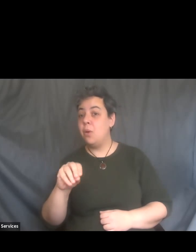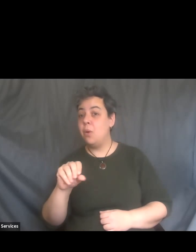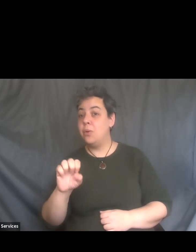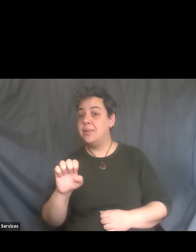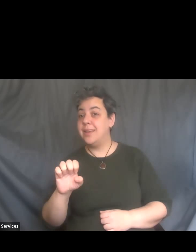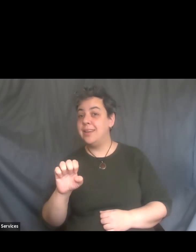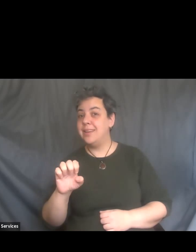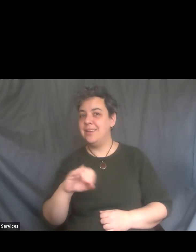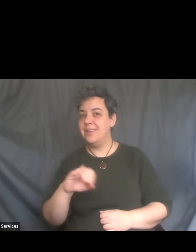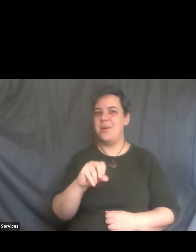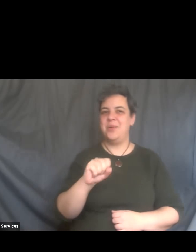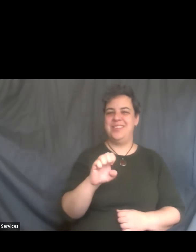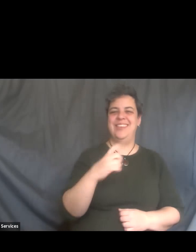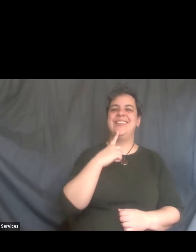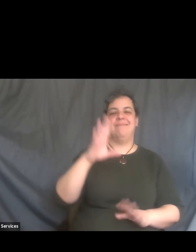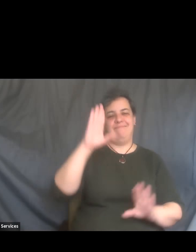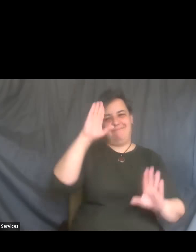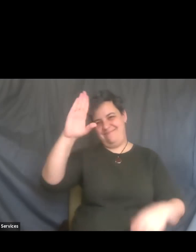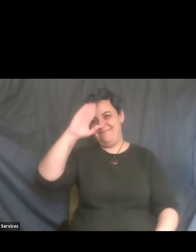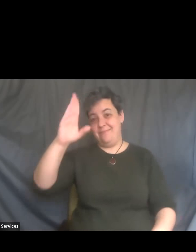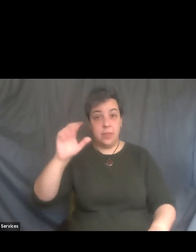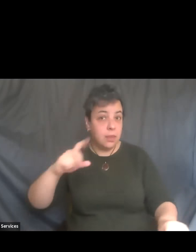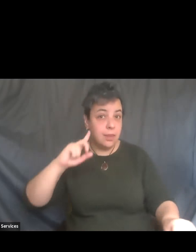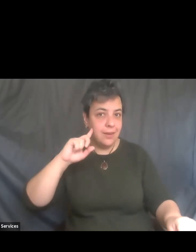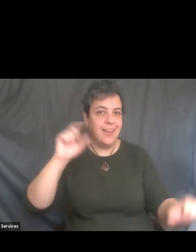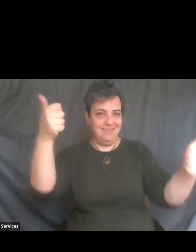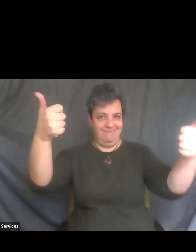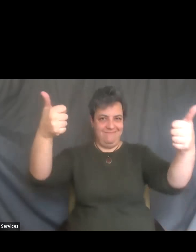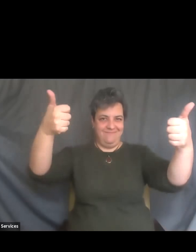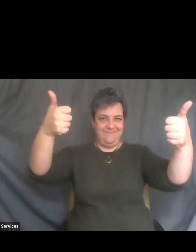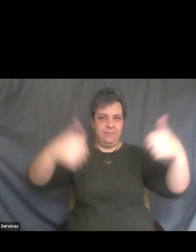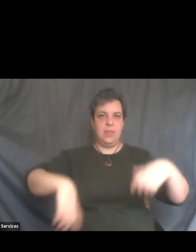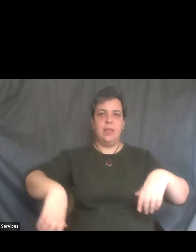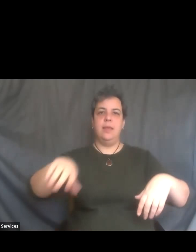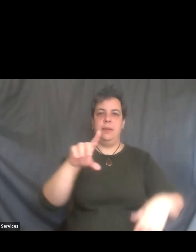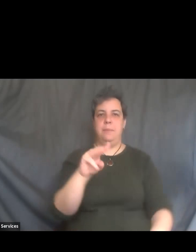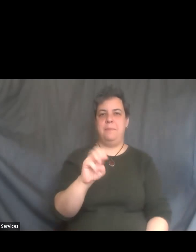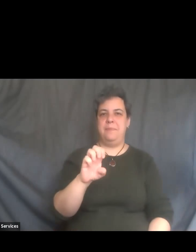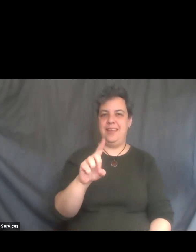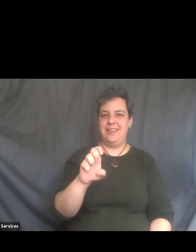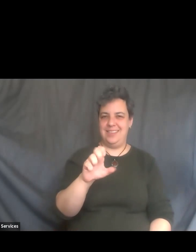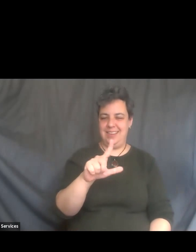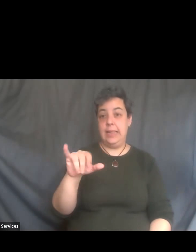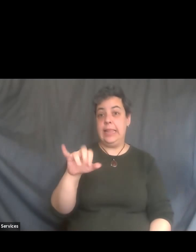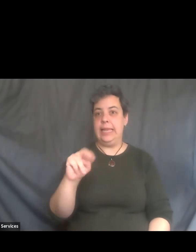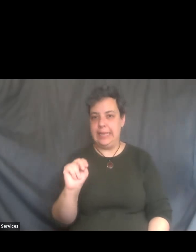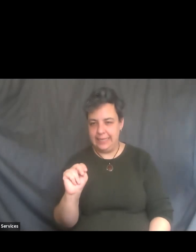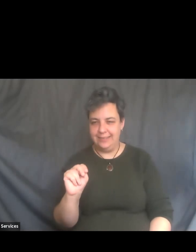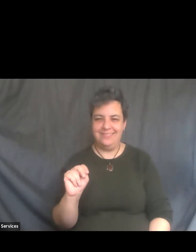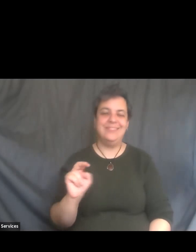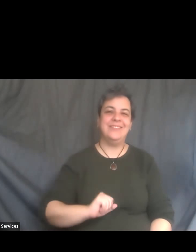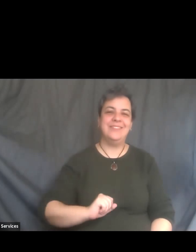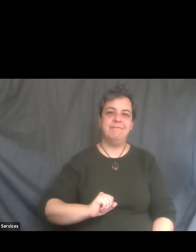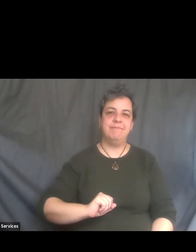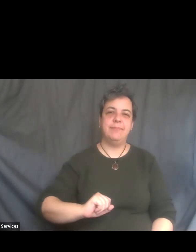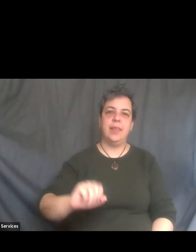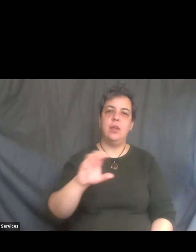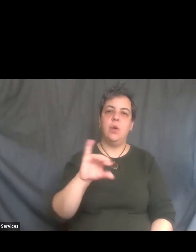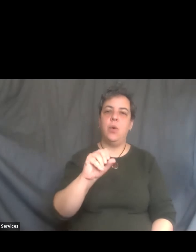Can you hear me now? Yes, go ahead. Great, wonderful. Thank you, Jonathan. I'm going to make a couple of